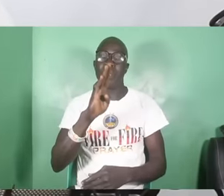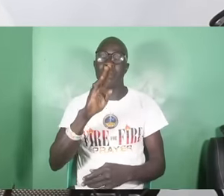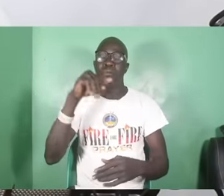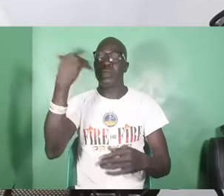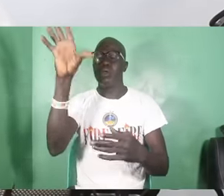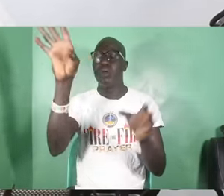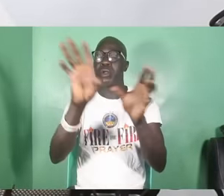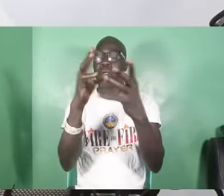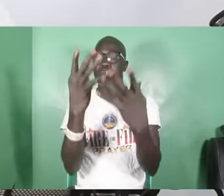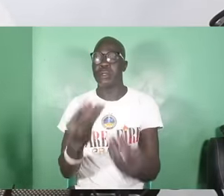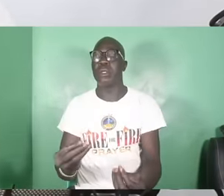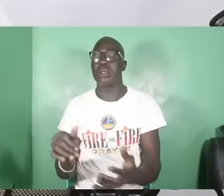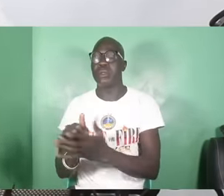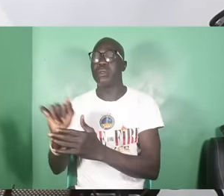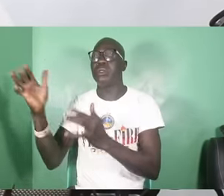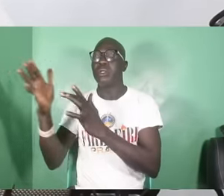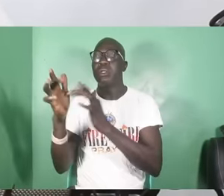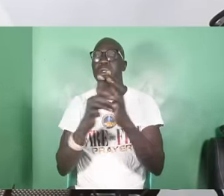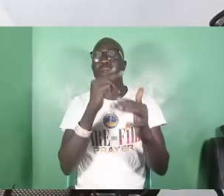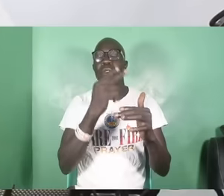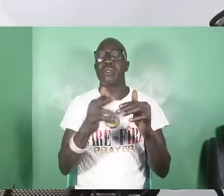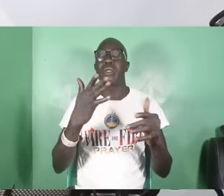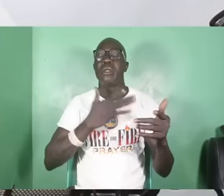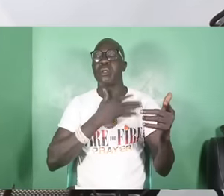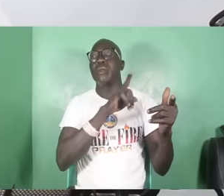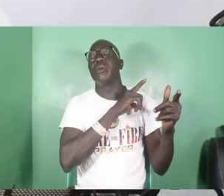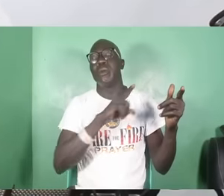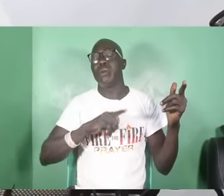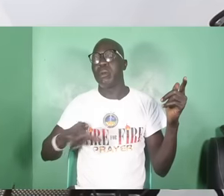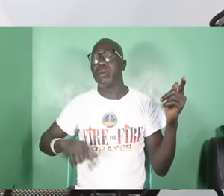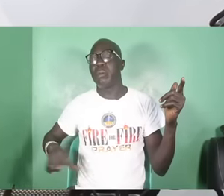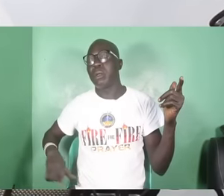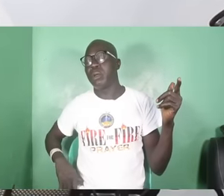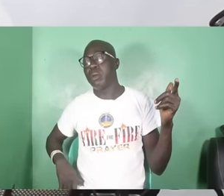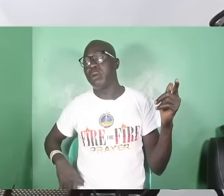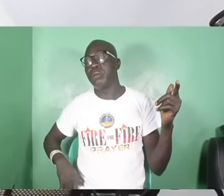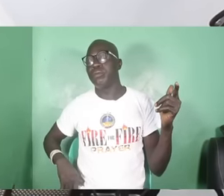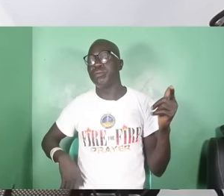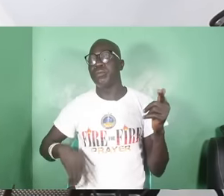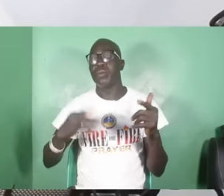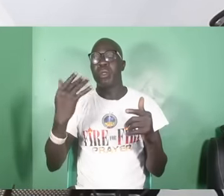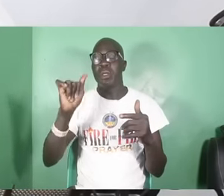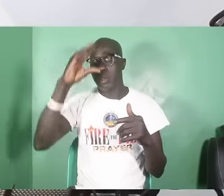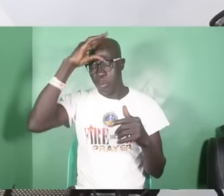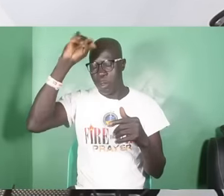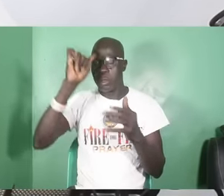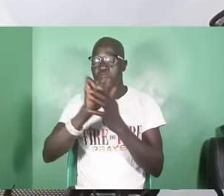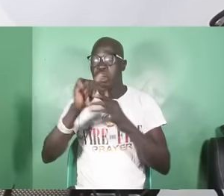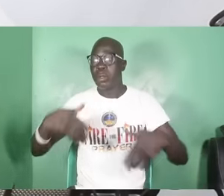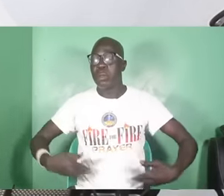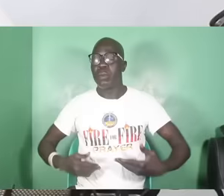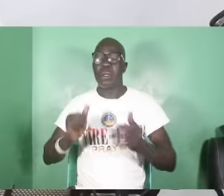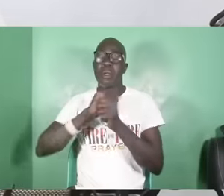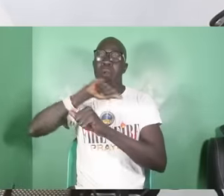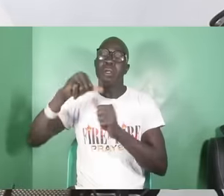Amen. Already you. Amen. Yes, Uluawa. In Jesus' name alone. That young man, we heard